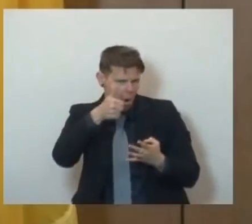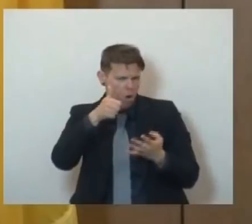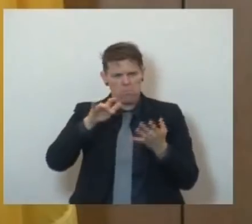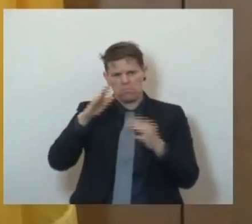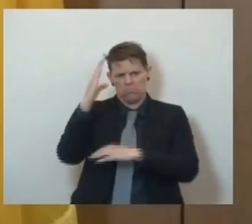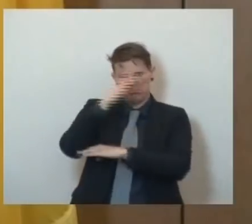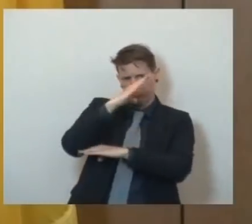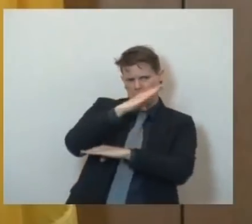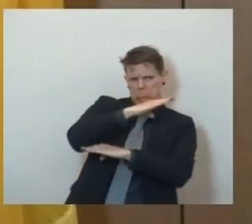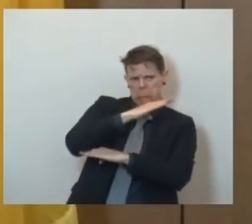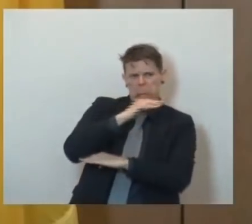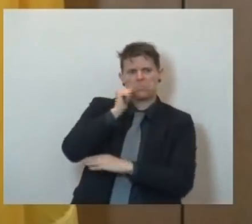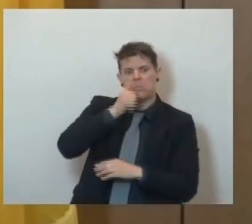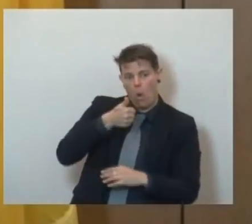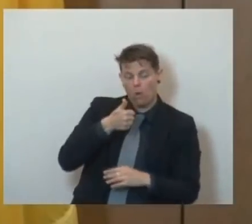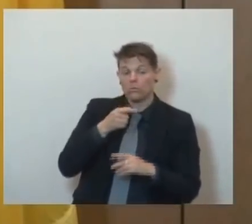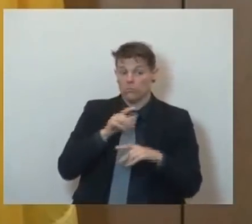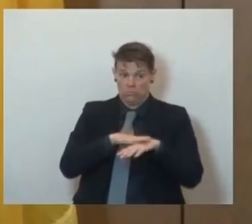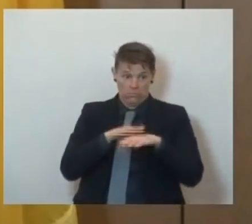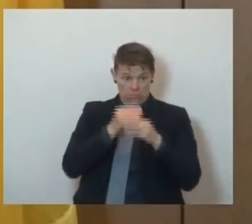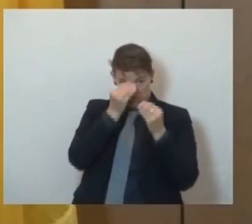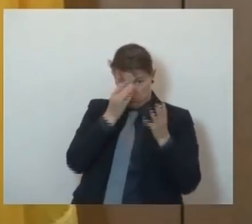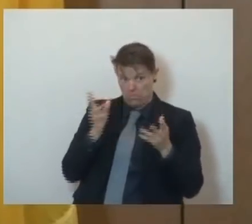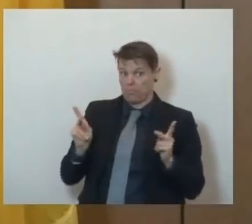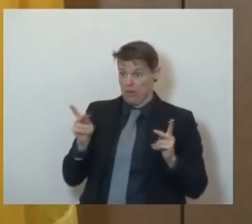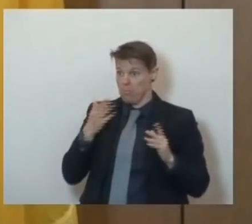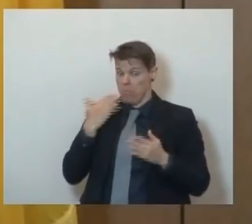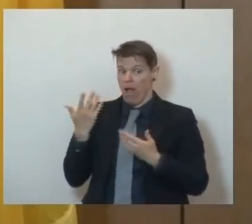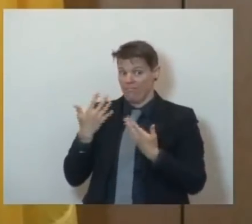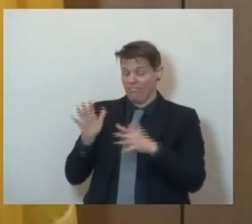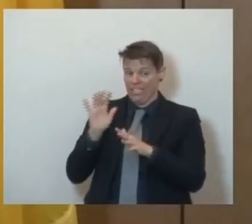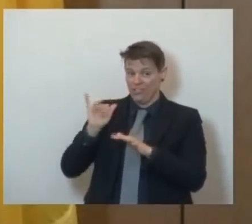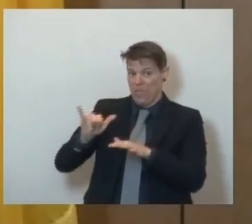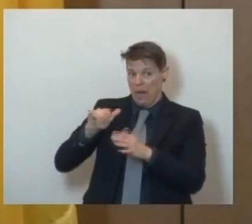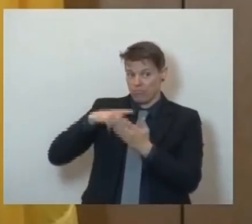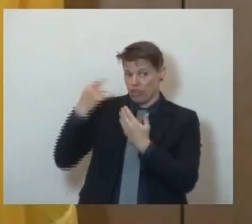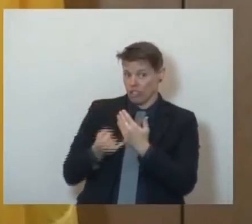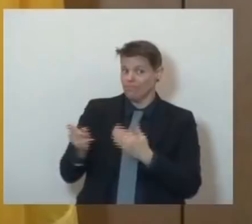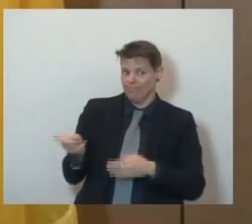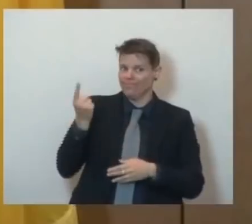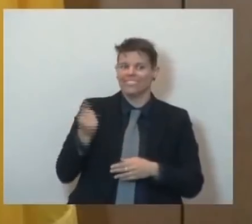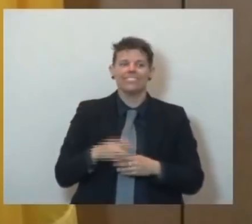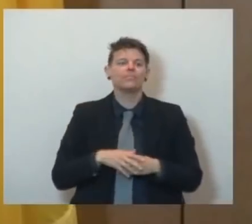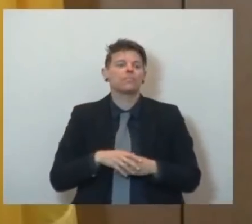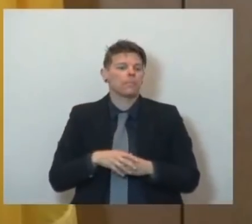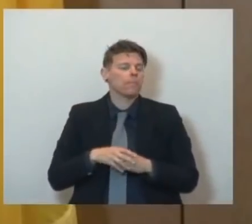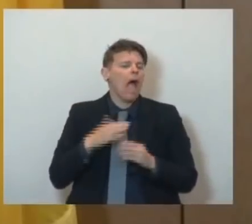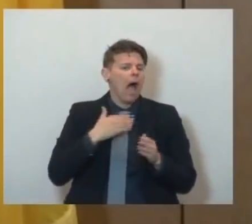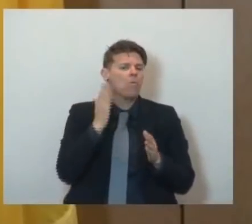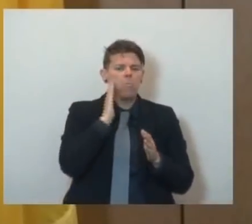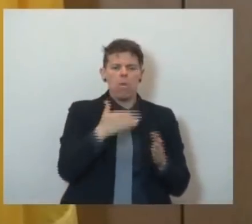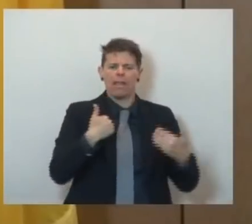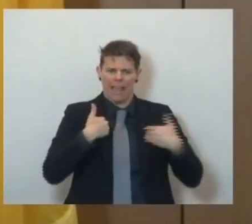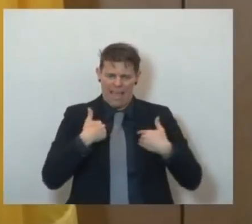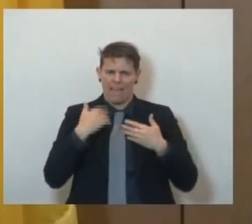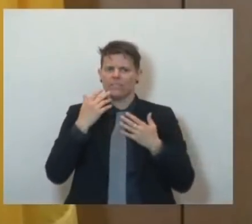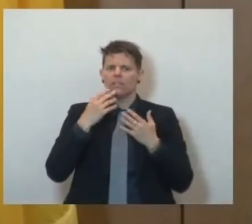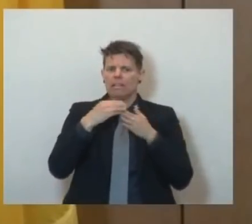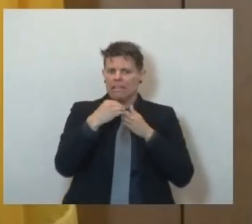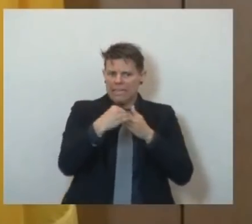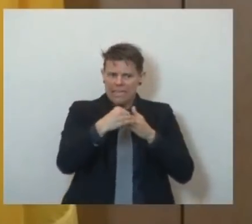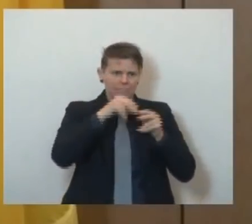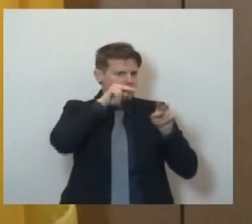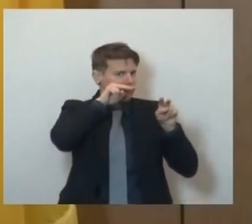on finishing up that proposal, there will be leads in the state for surveillance testing. Corrections is one of